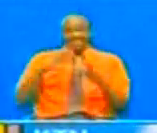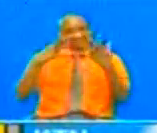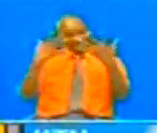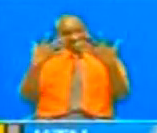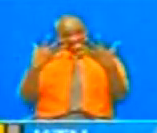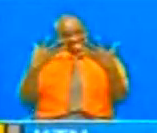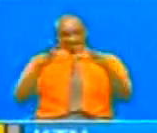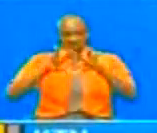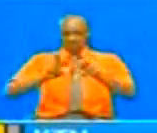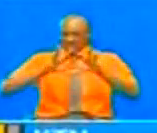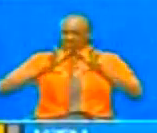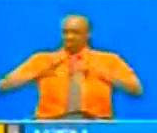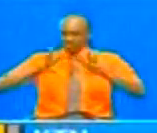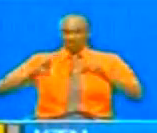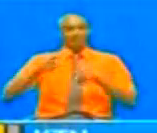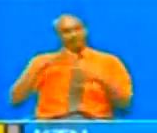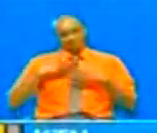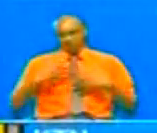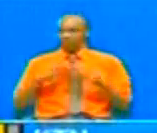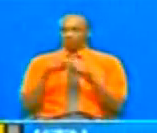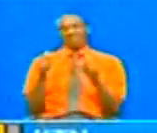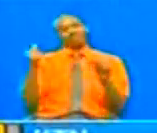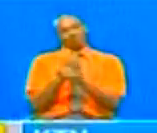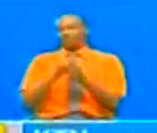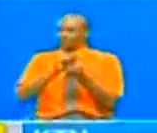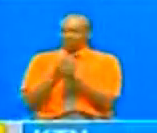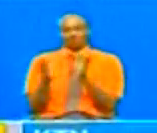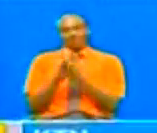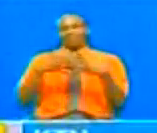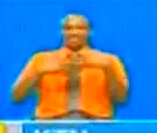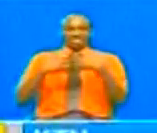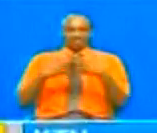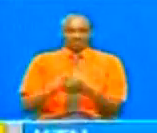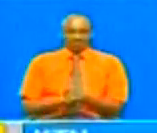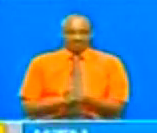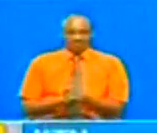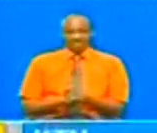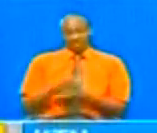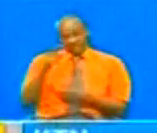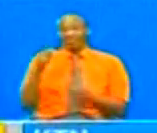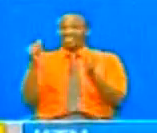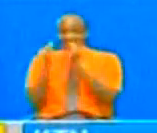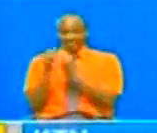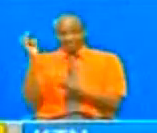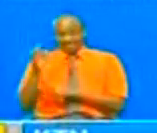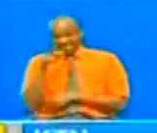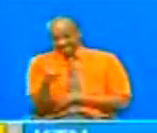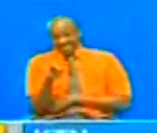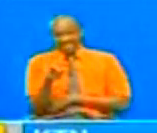in manipulating a human body can never be replaced. What is more important, the 10%, the 11%,